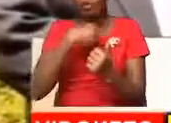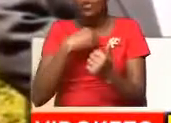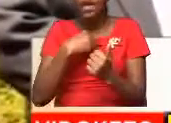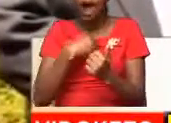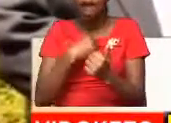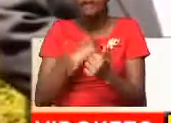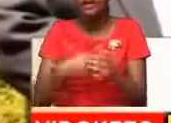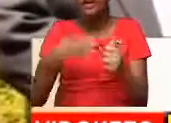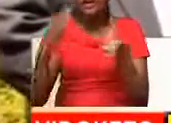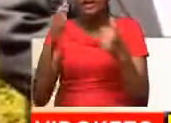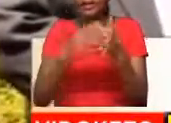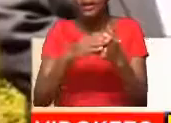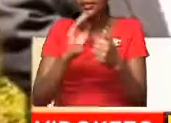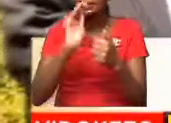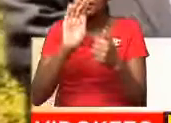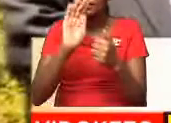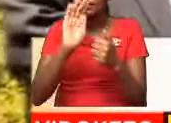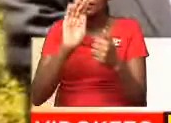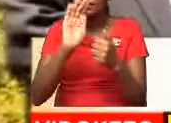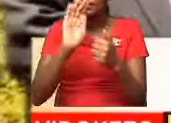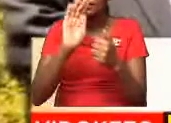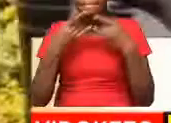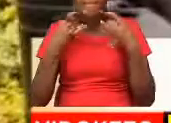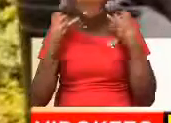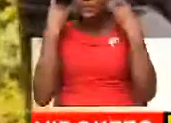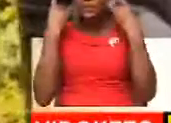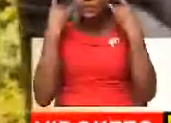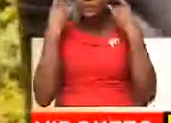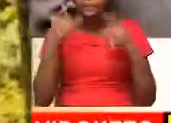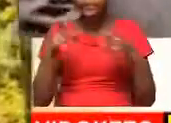about 120, we have